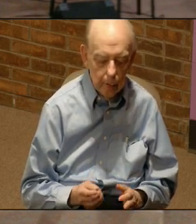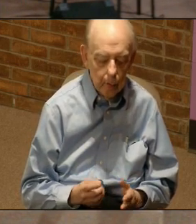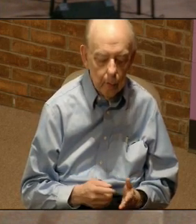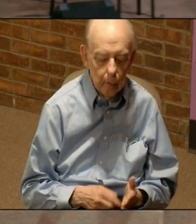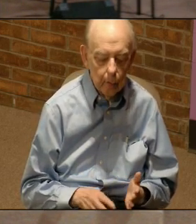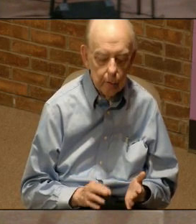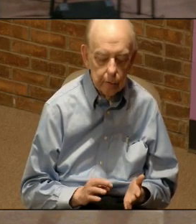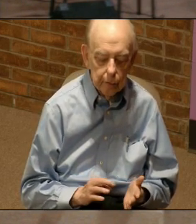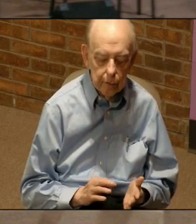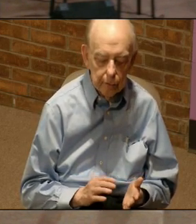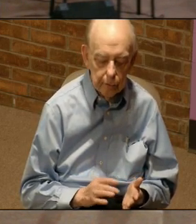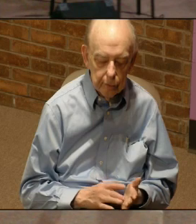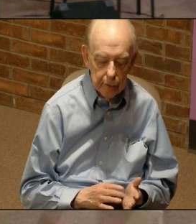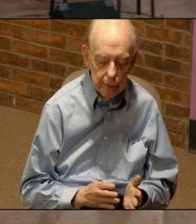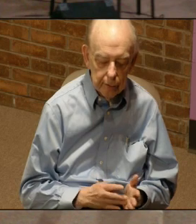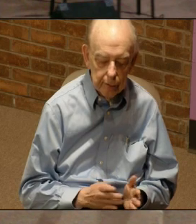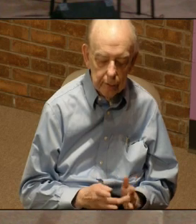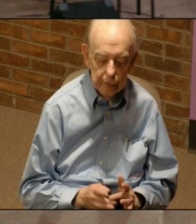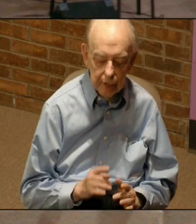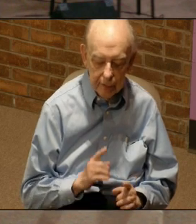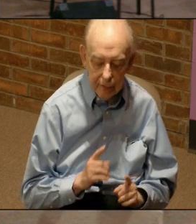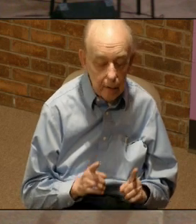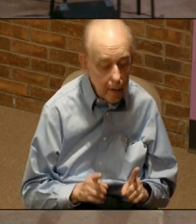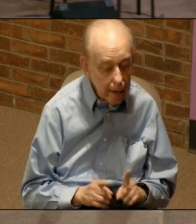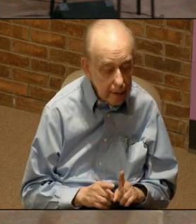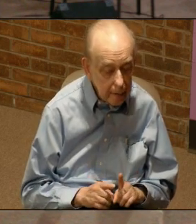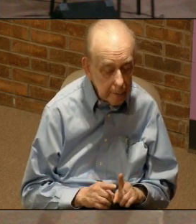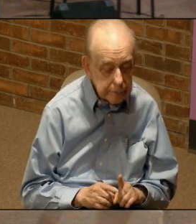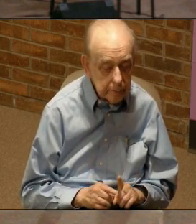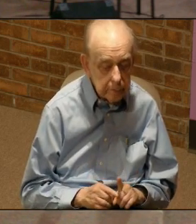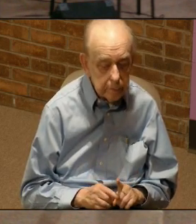like. This is what he's like.